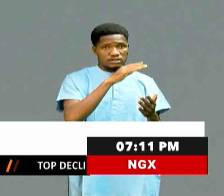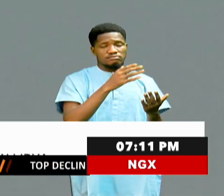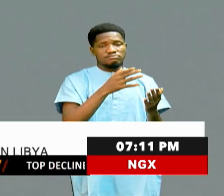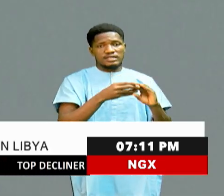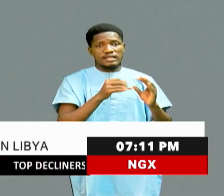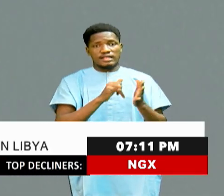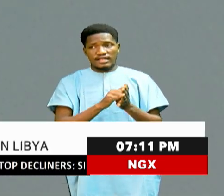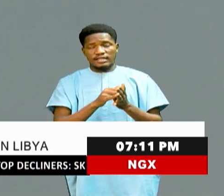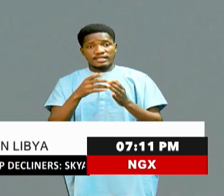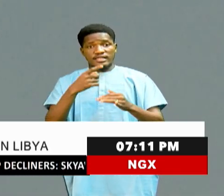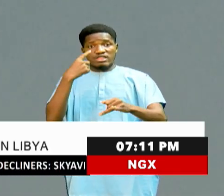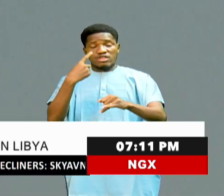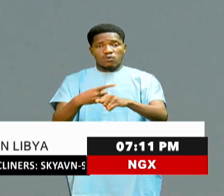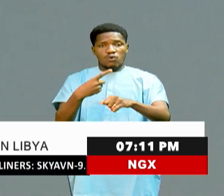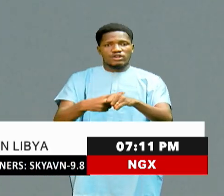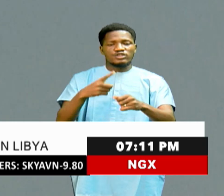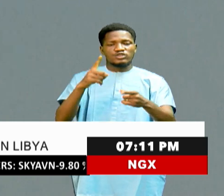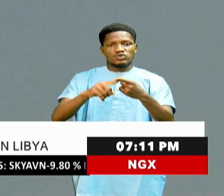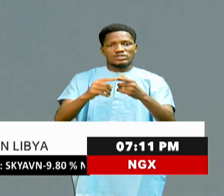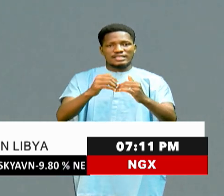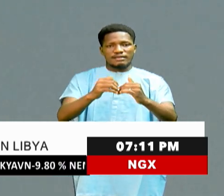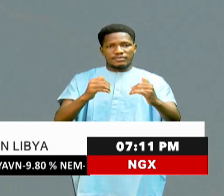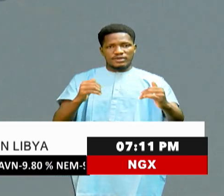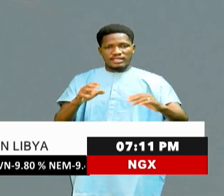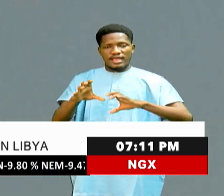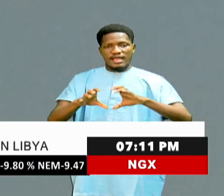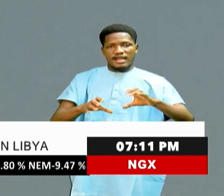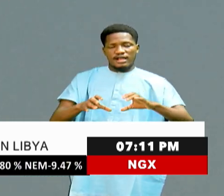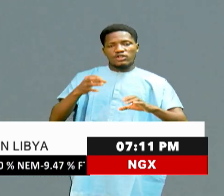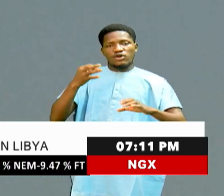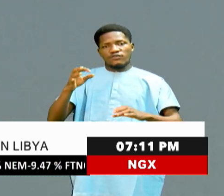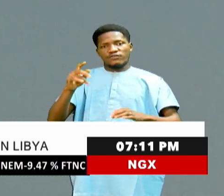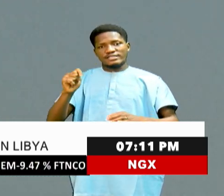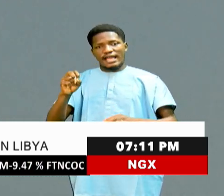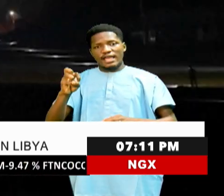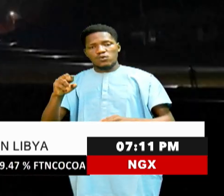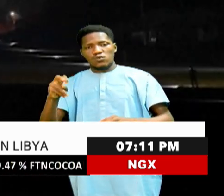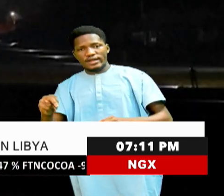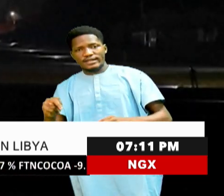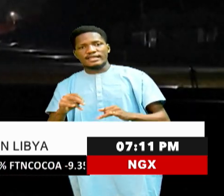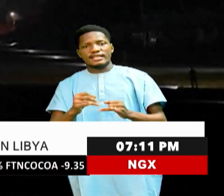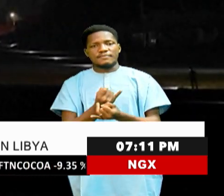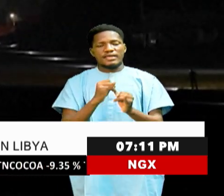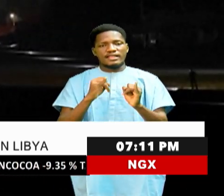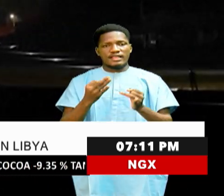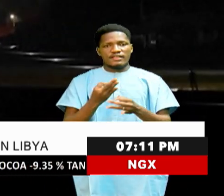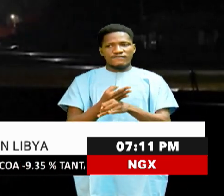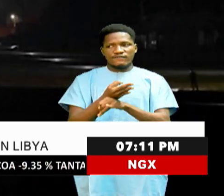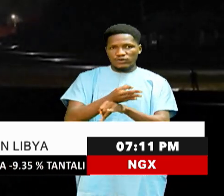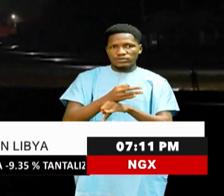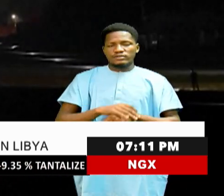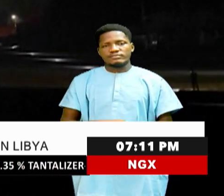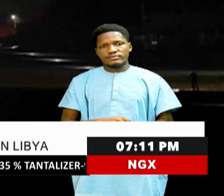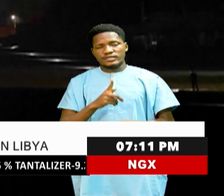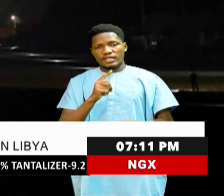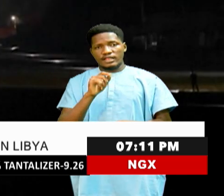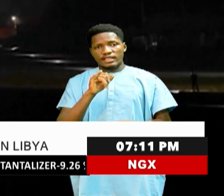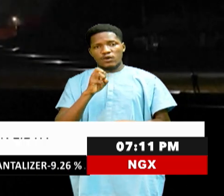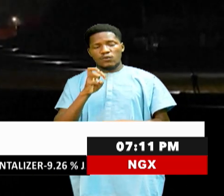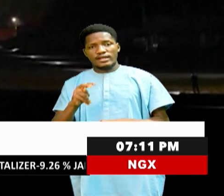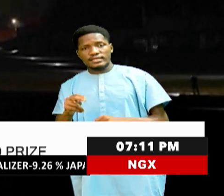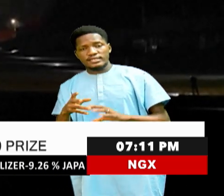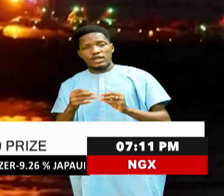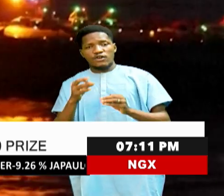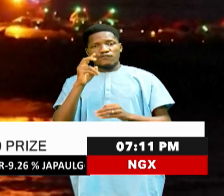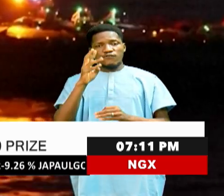to separatist acts of Taiwan independence forces. Taiwan said four formations of China Coast Guard ships had